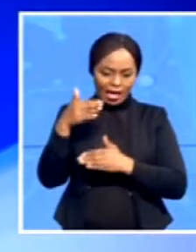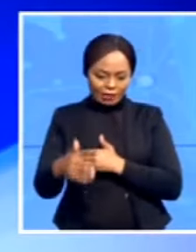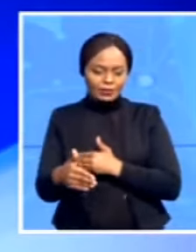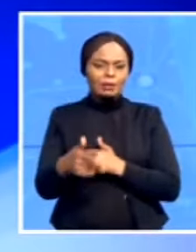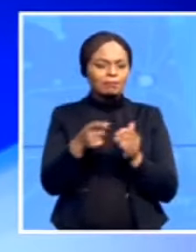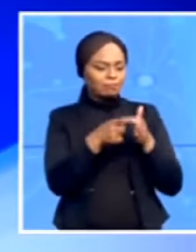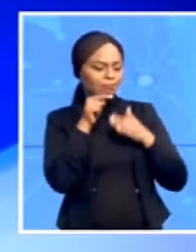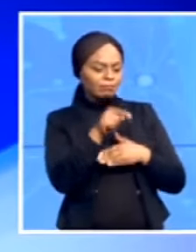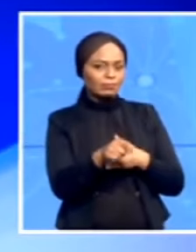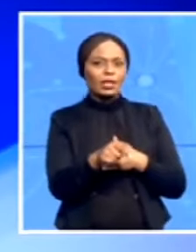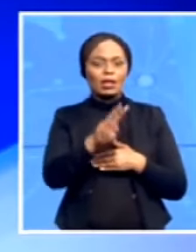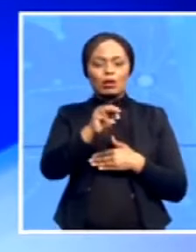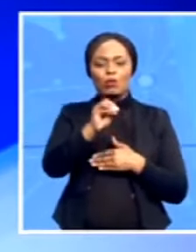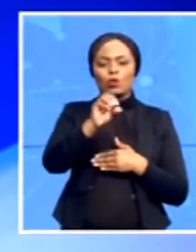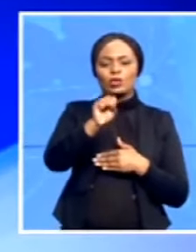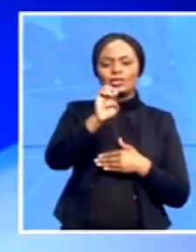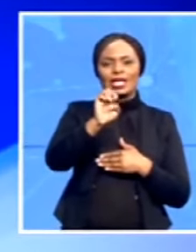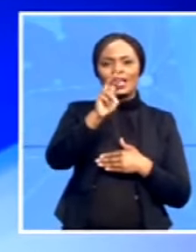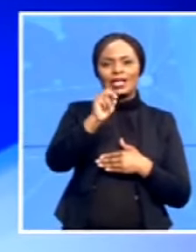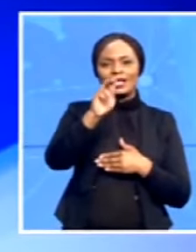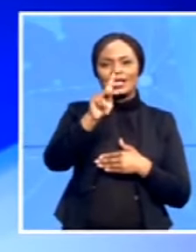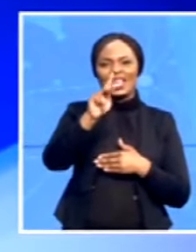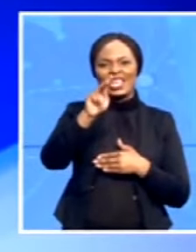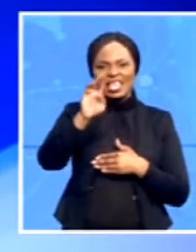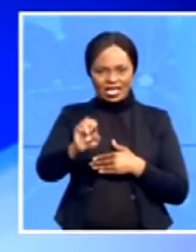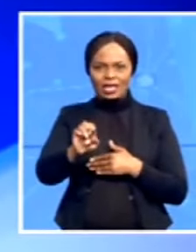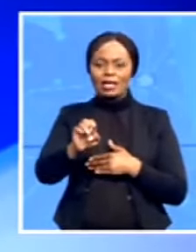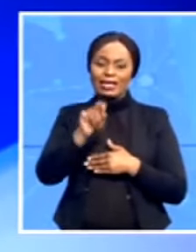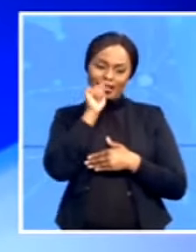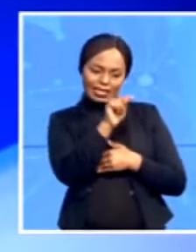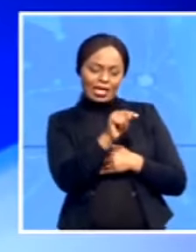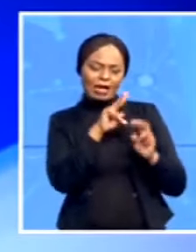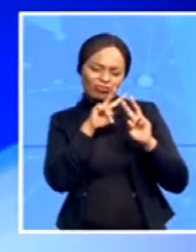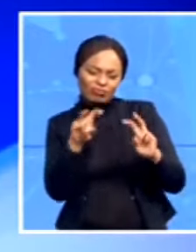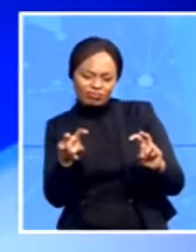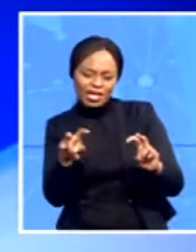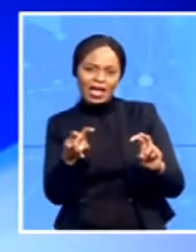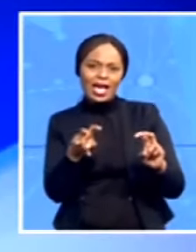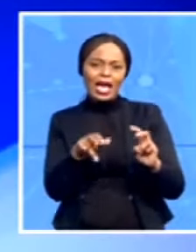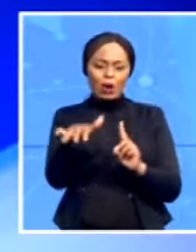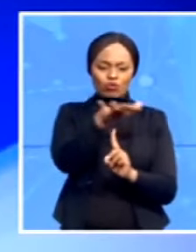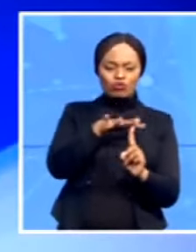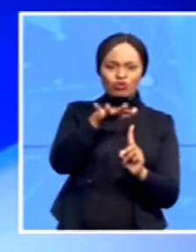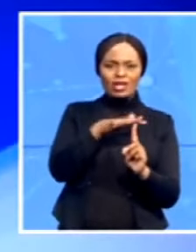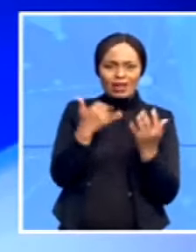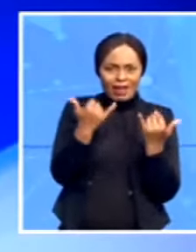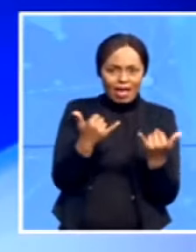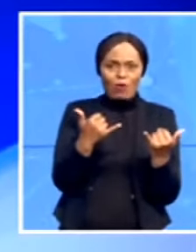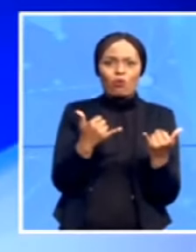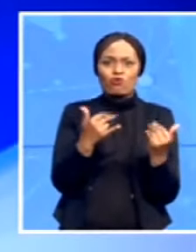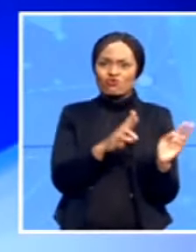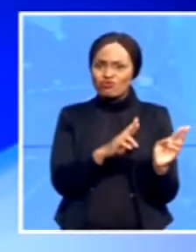an inquiry as to whether the current COVID conditions allow for free and fair elections. And as we